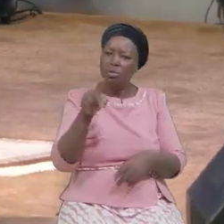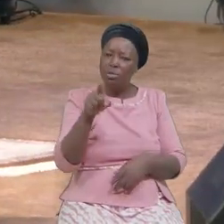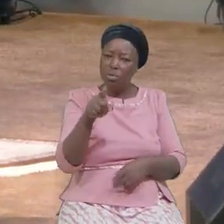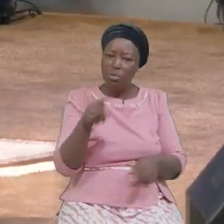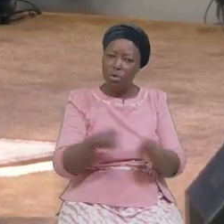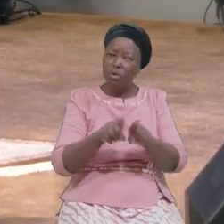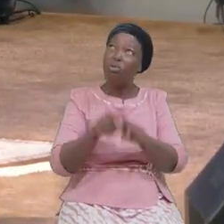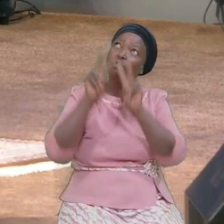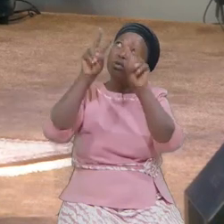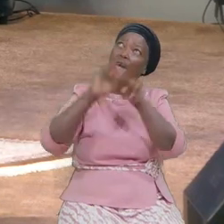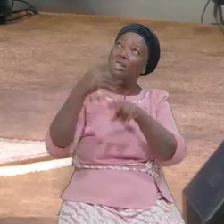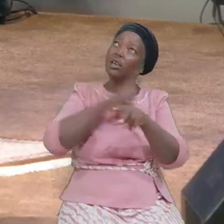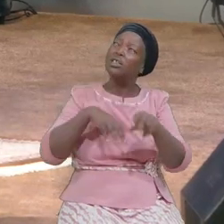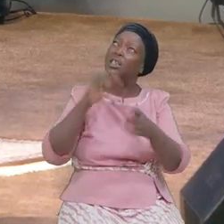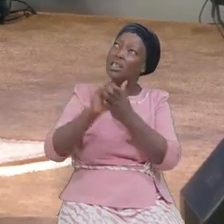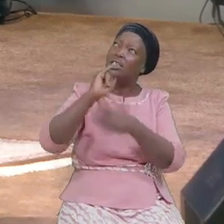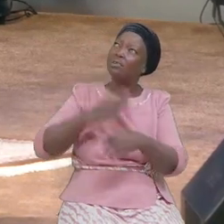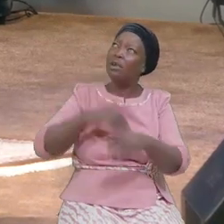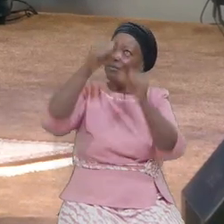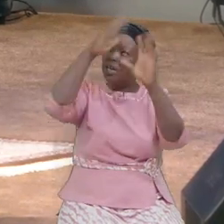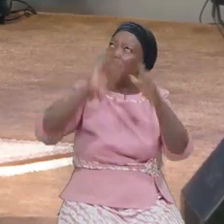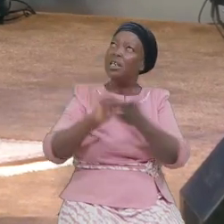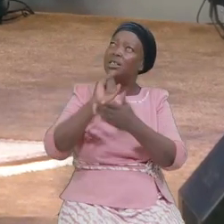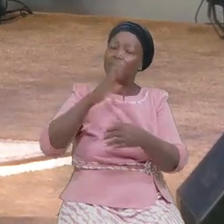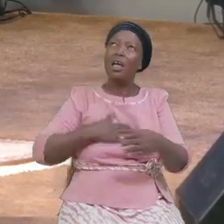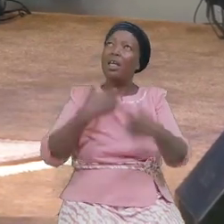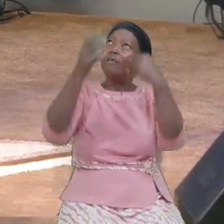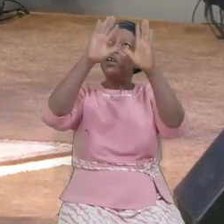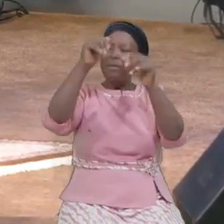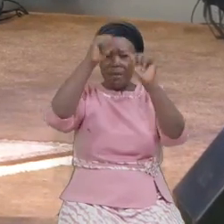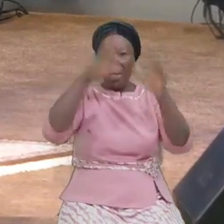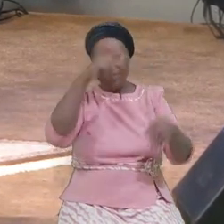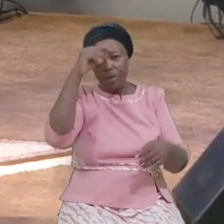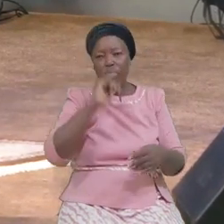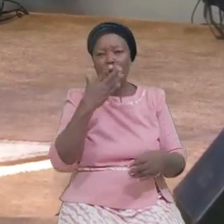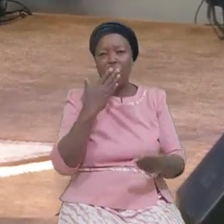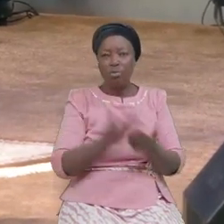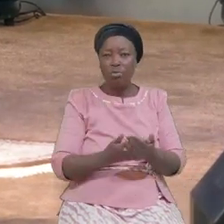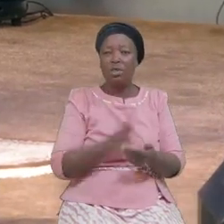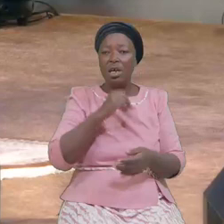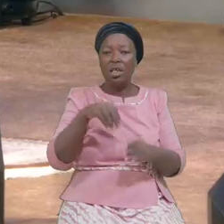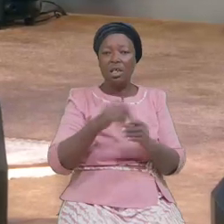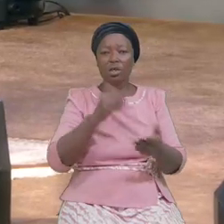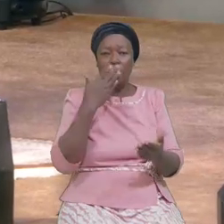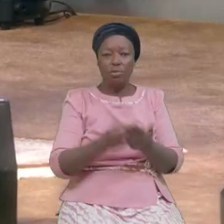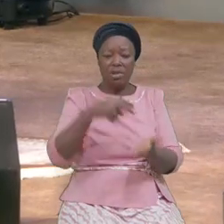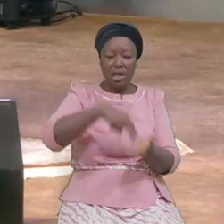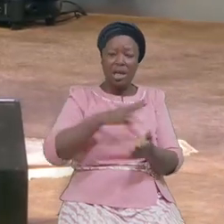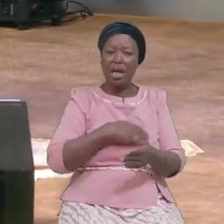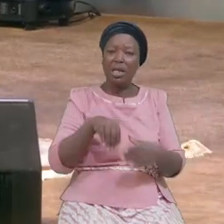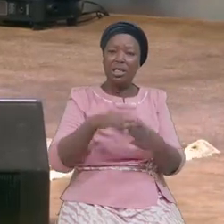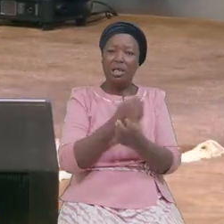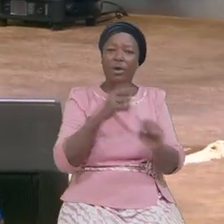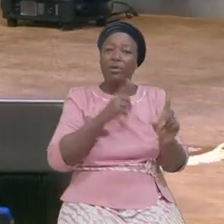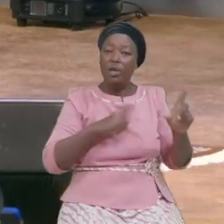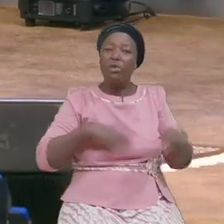heavenly father. And because you're in a good stage, you're in a good standing, and you're in the salvation of the Lord,